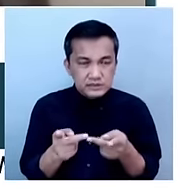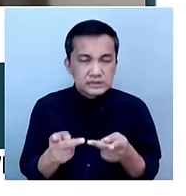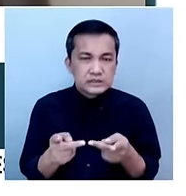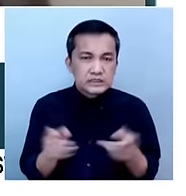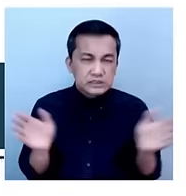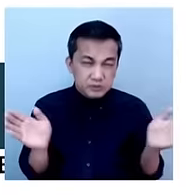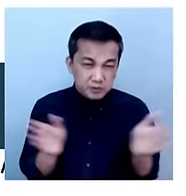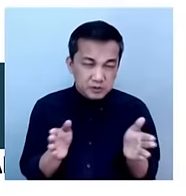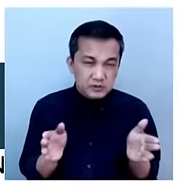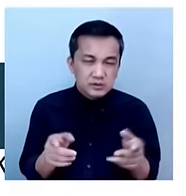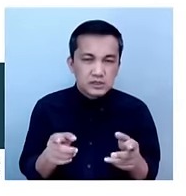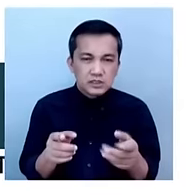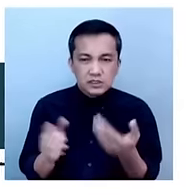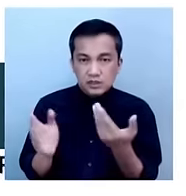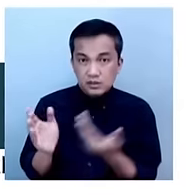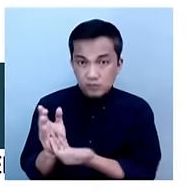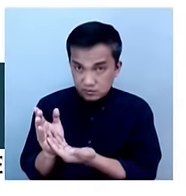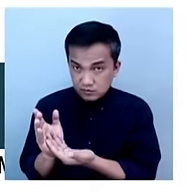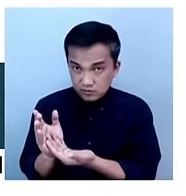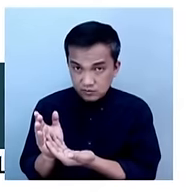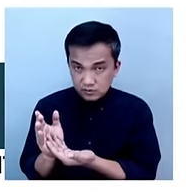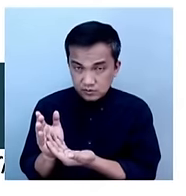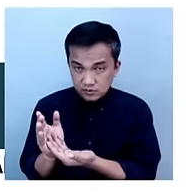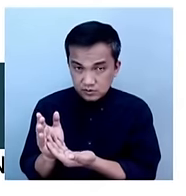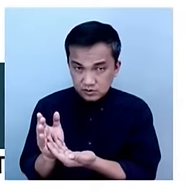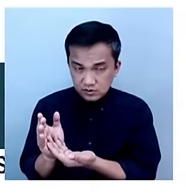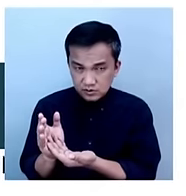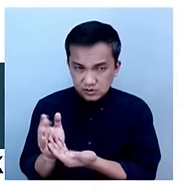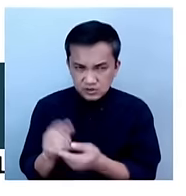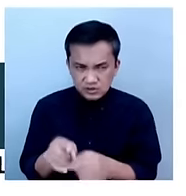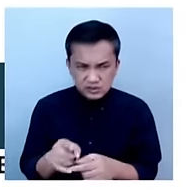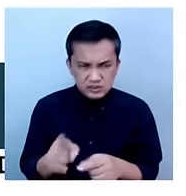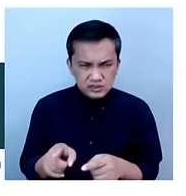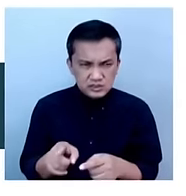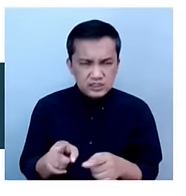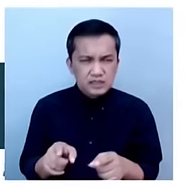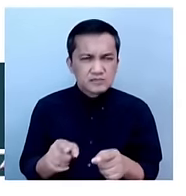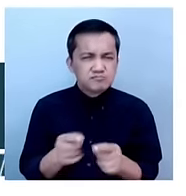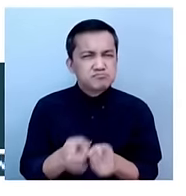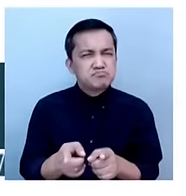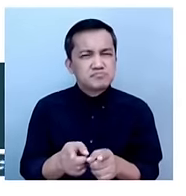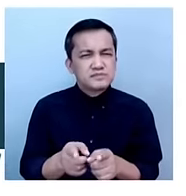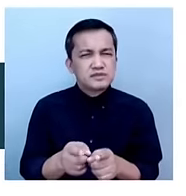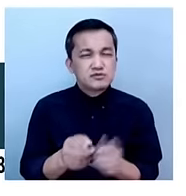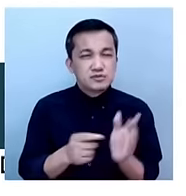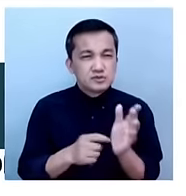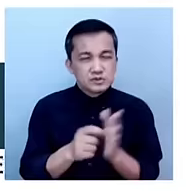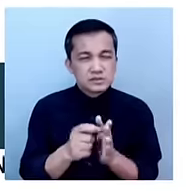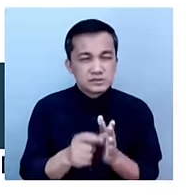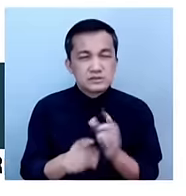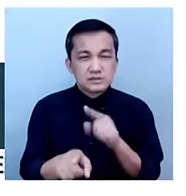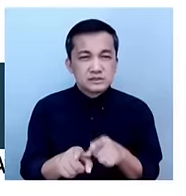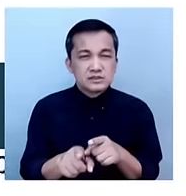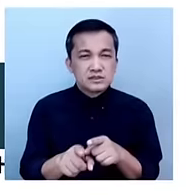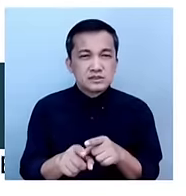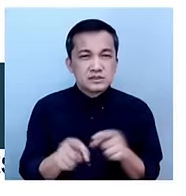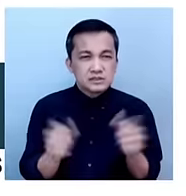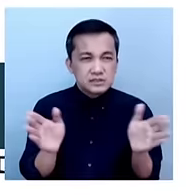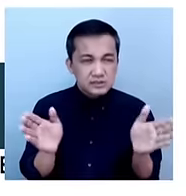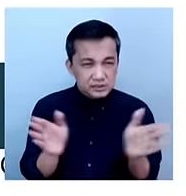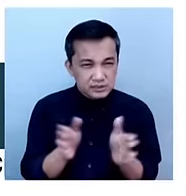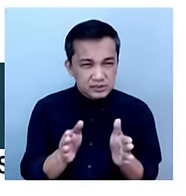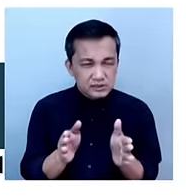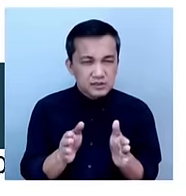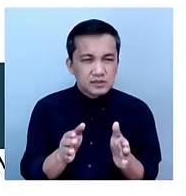it's proof that the plurality is also shrinking, and it's not good for any democracy. Yes,